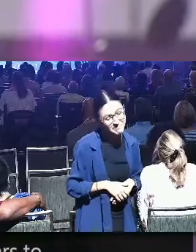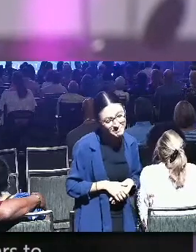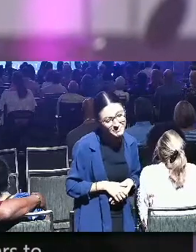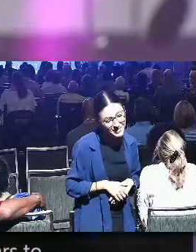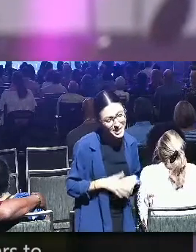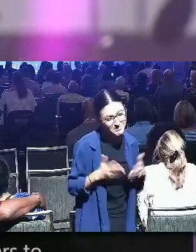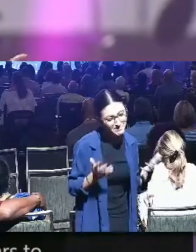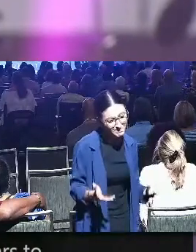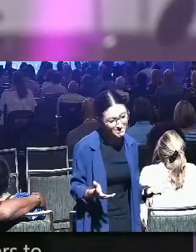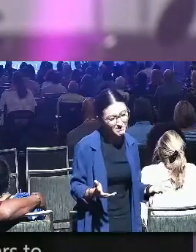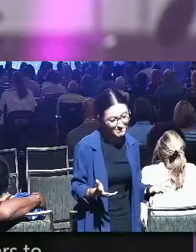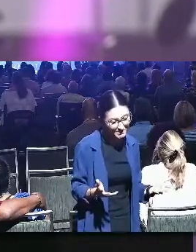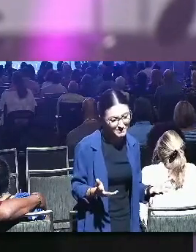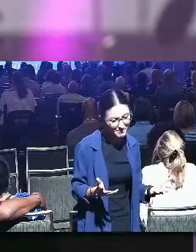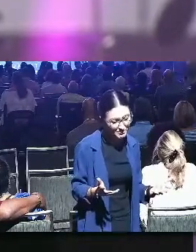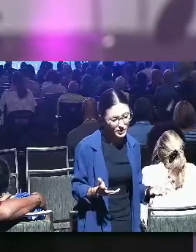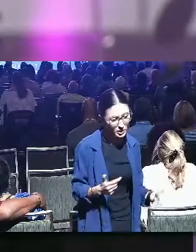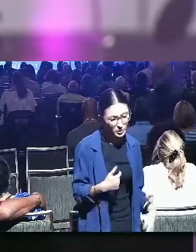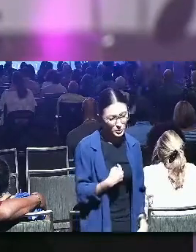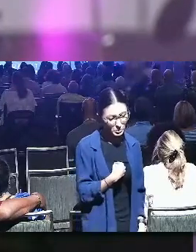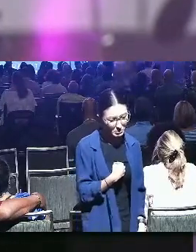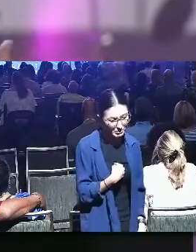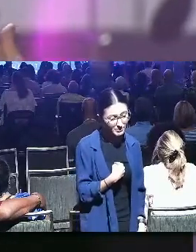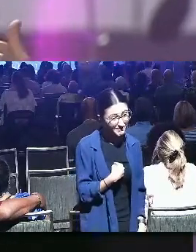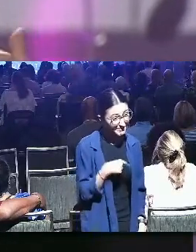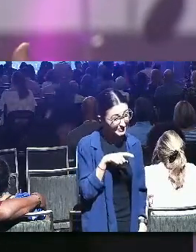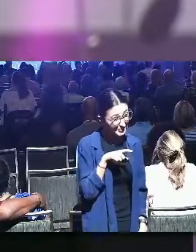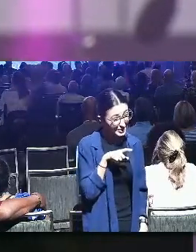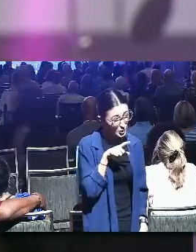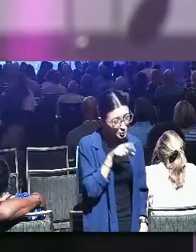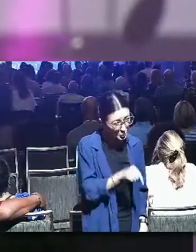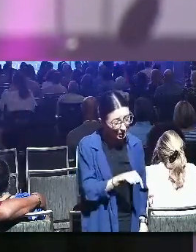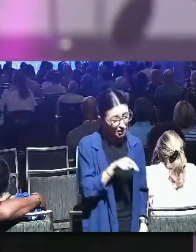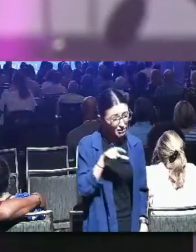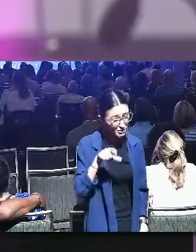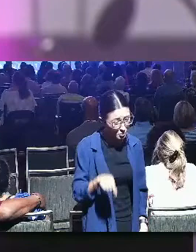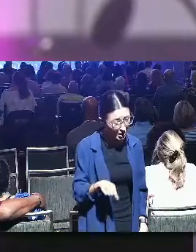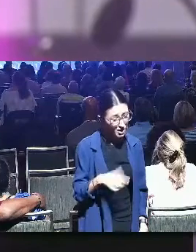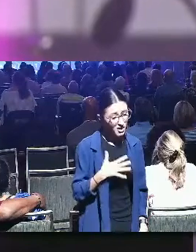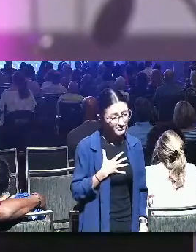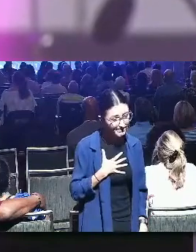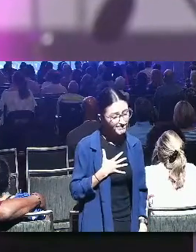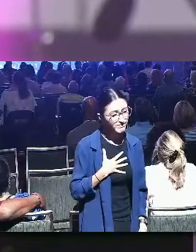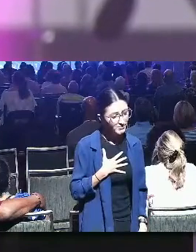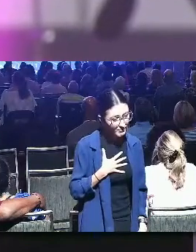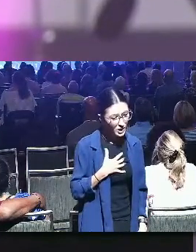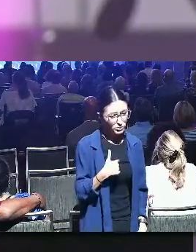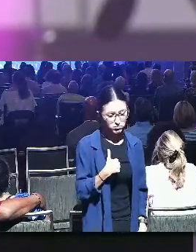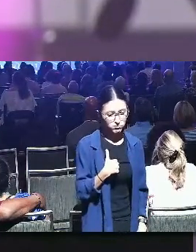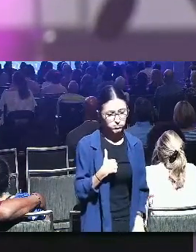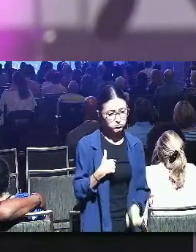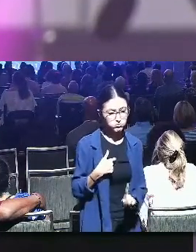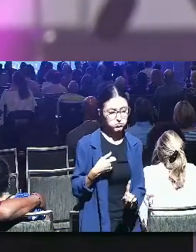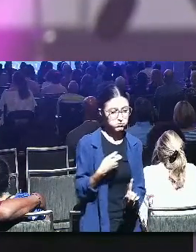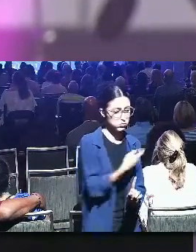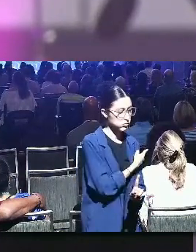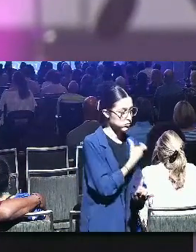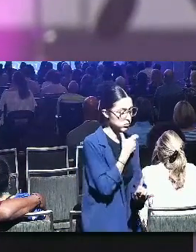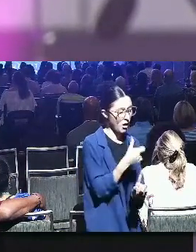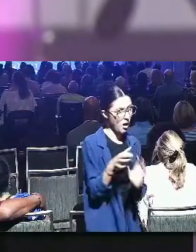But I spent a good time of 2020 being on a different page than God, and that was really